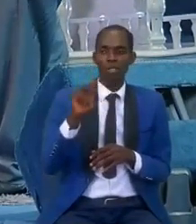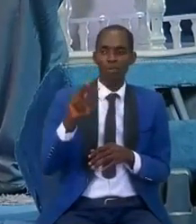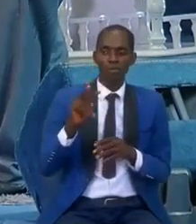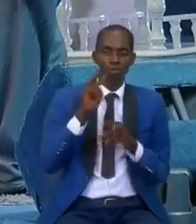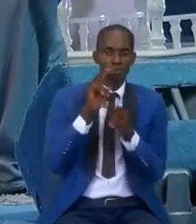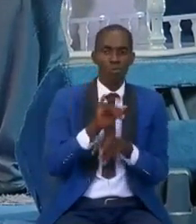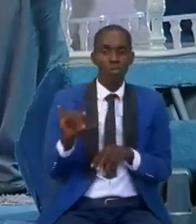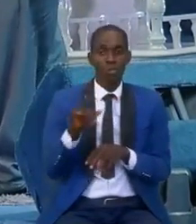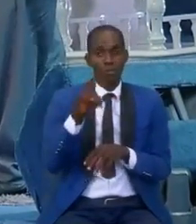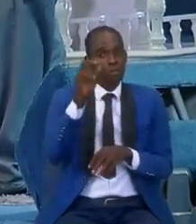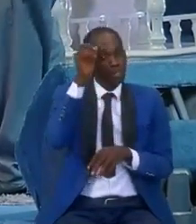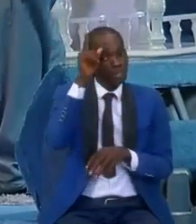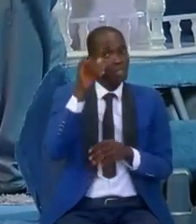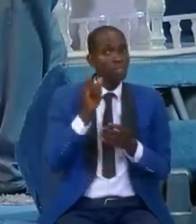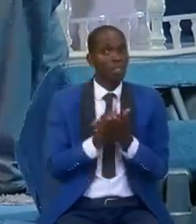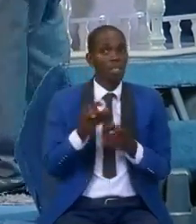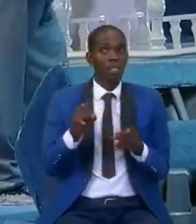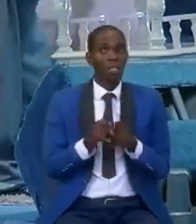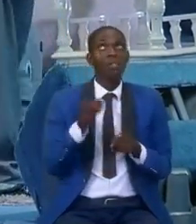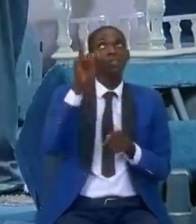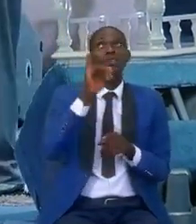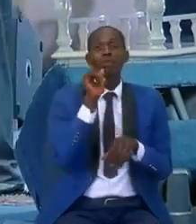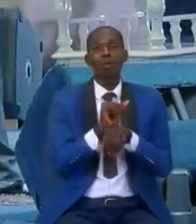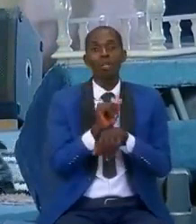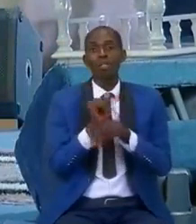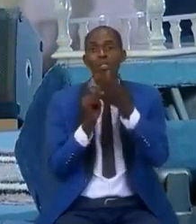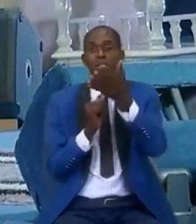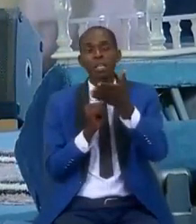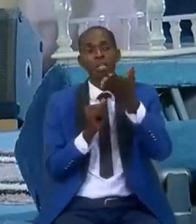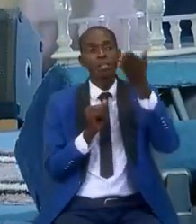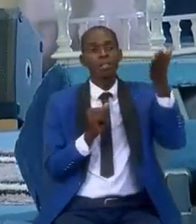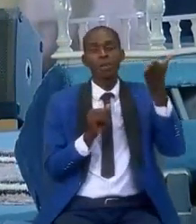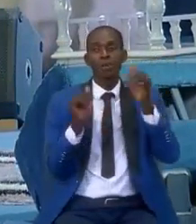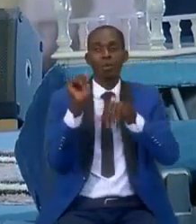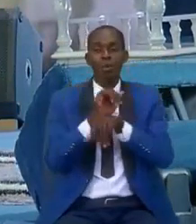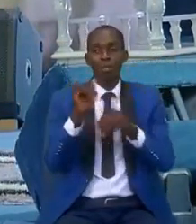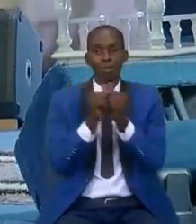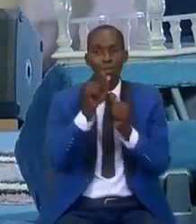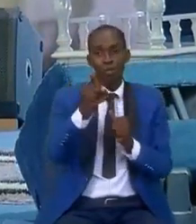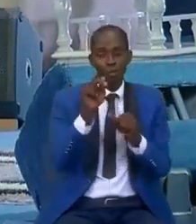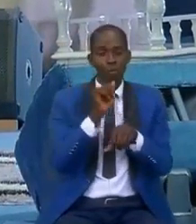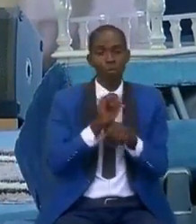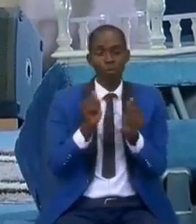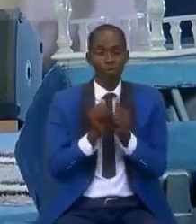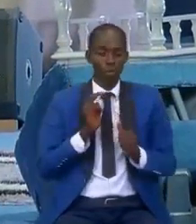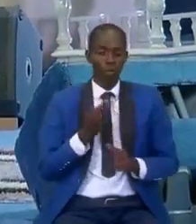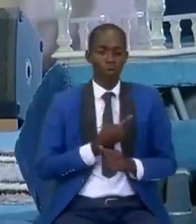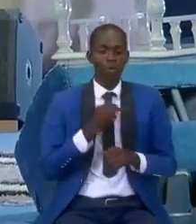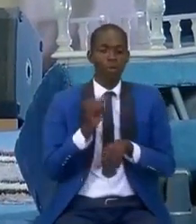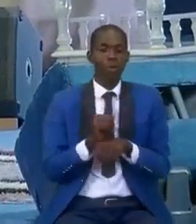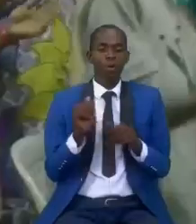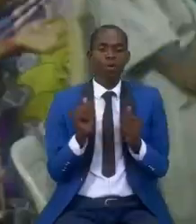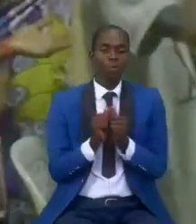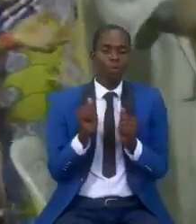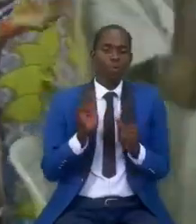with you, it's working with us, it's working everywhere. Your miracle of healing, deliverance is tonight in